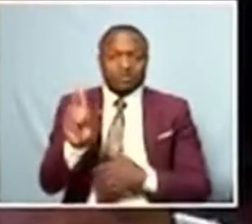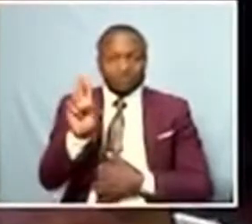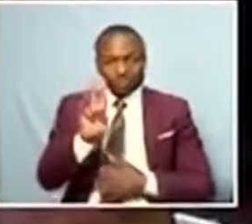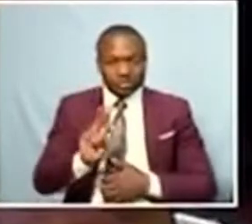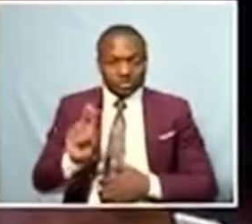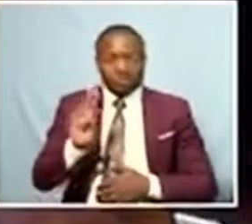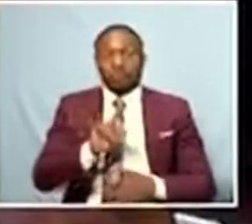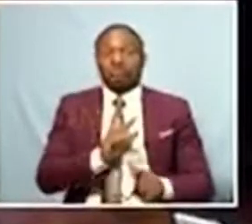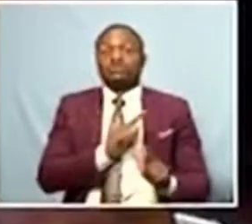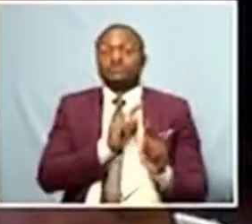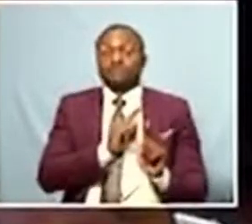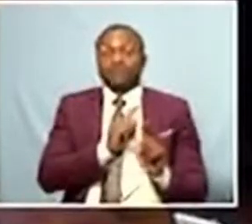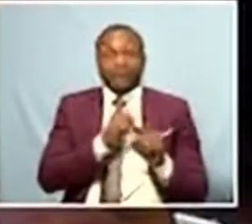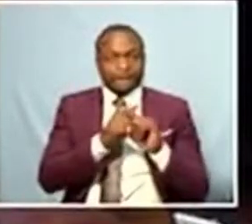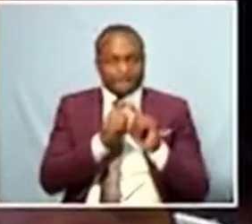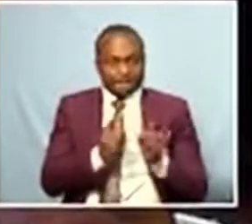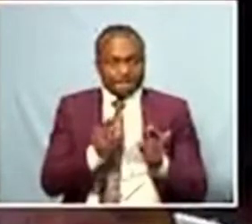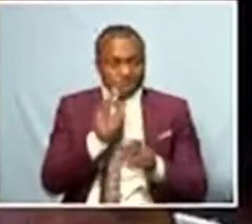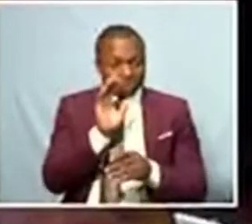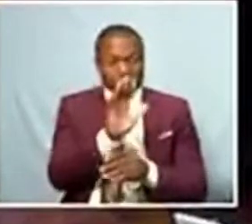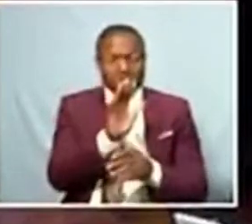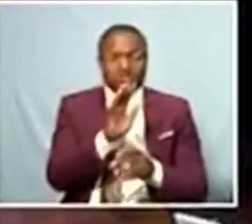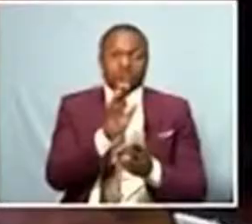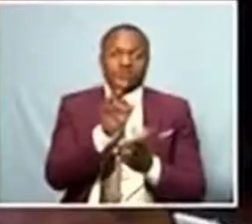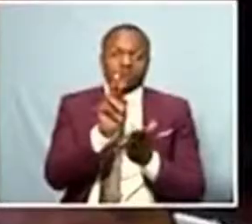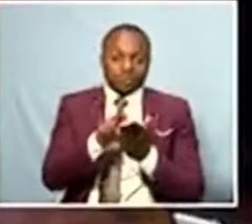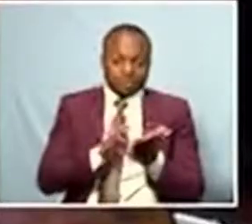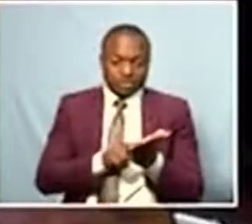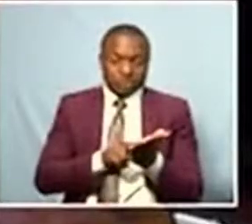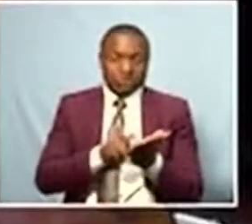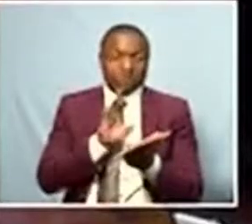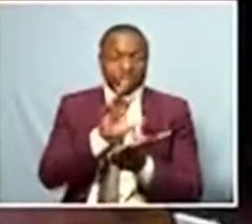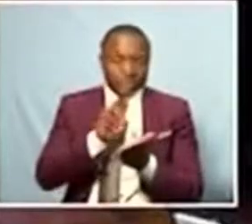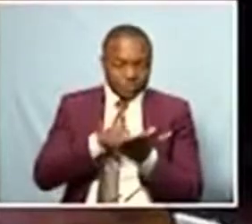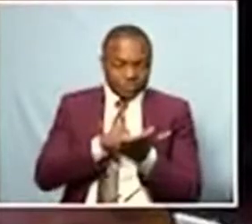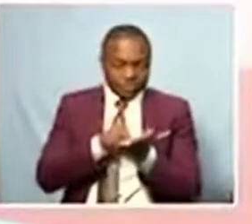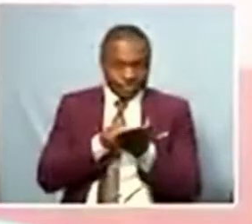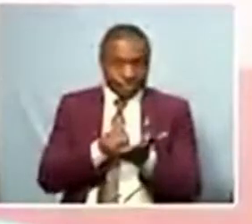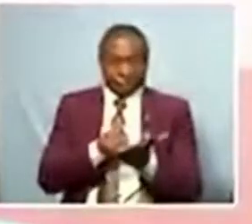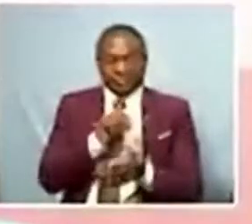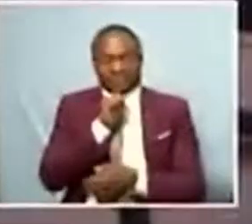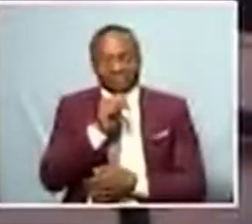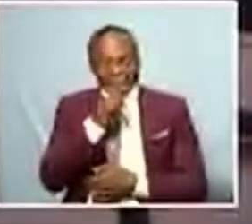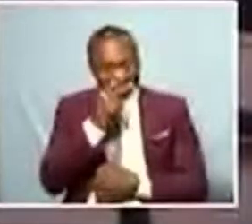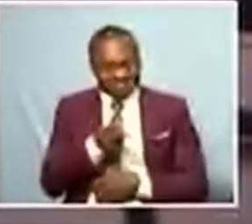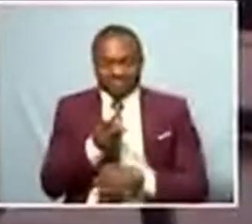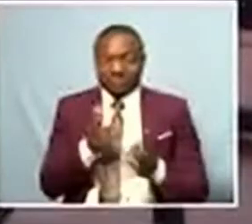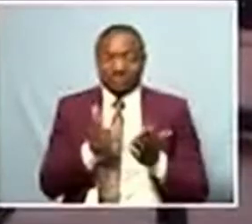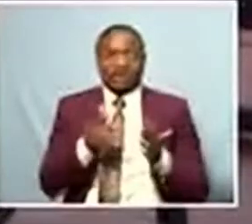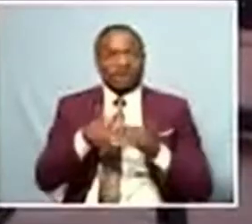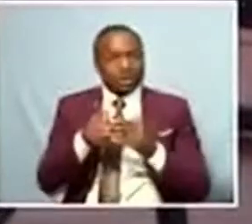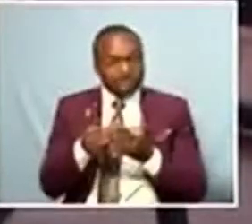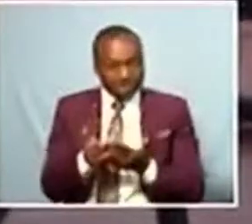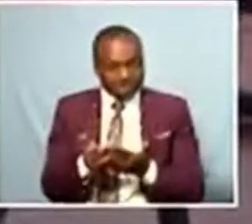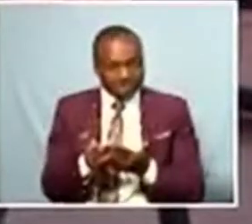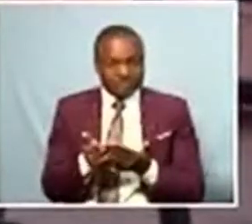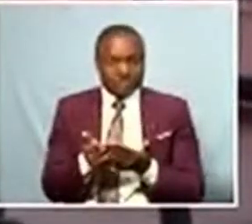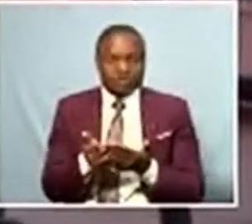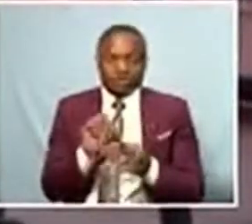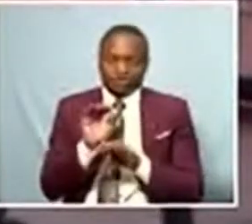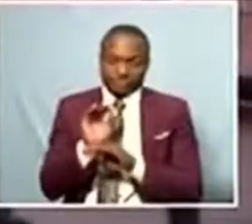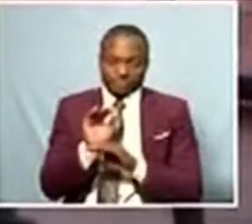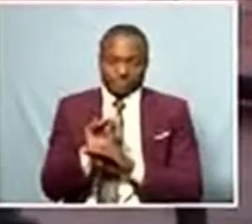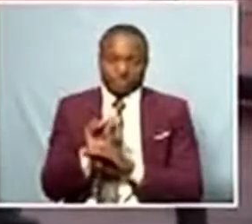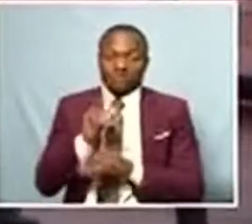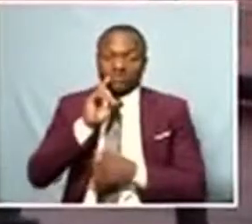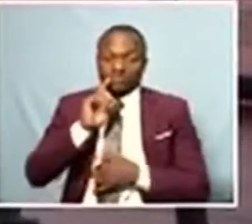firearms, but in your submission, even in your recommendations, we haven't seen that. How would you take that one, that